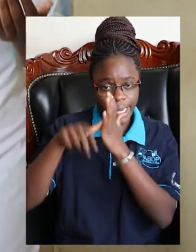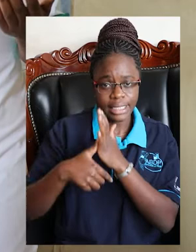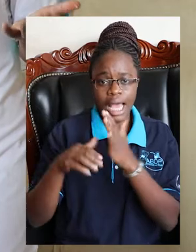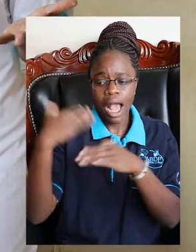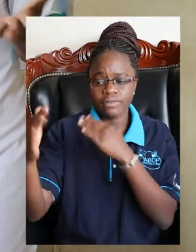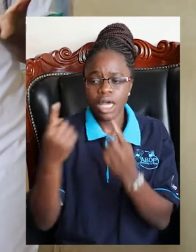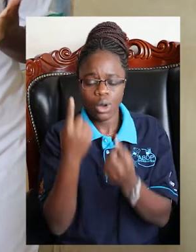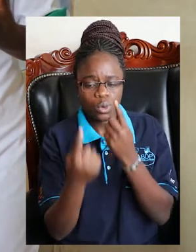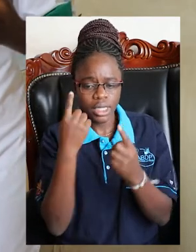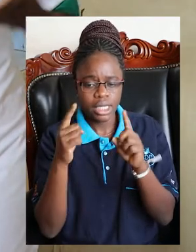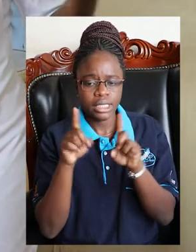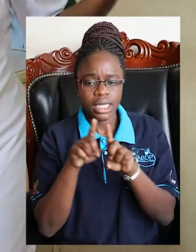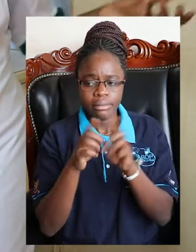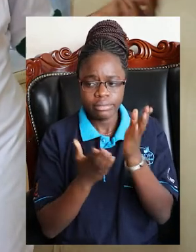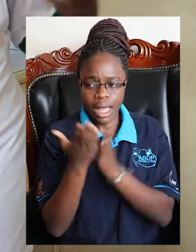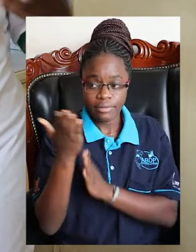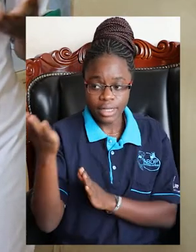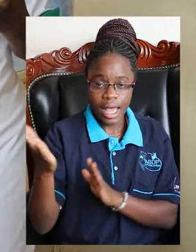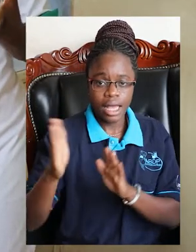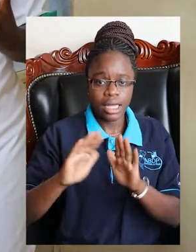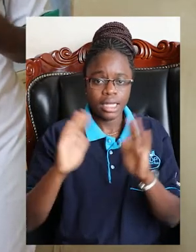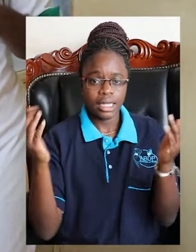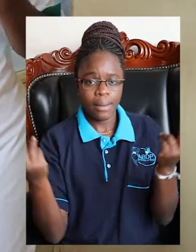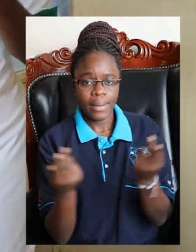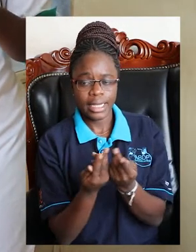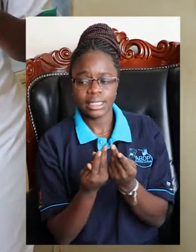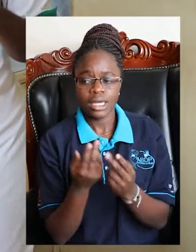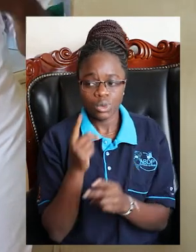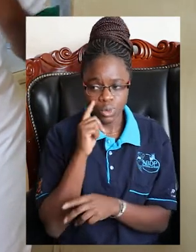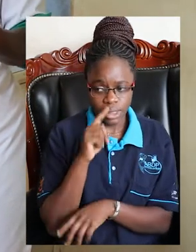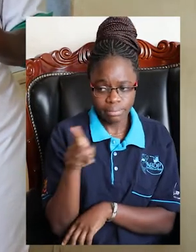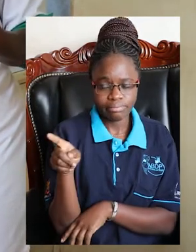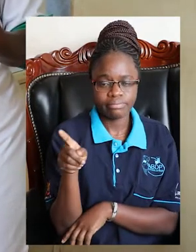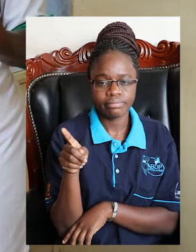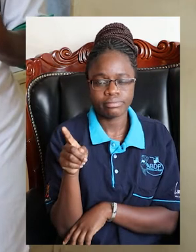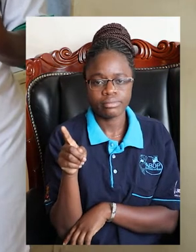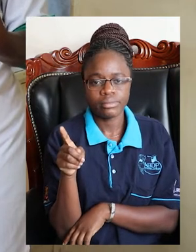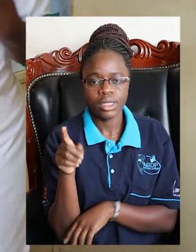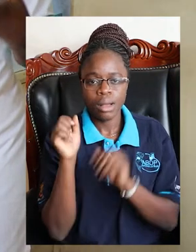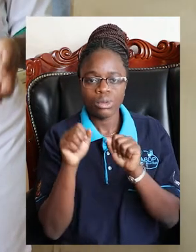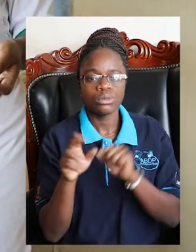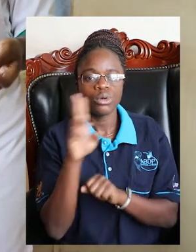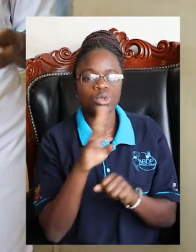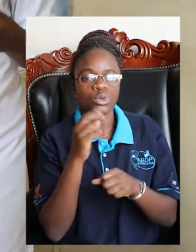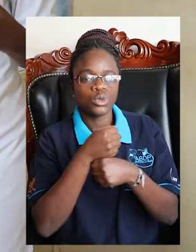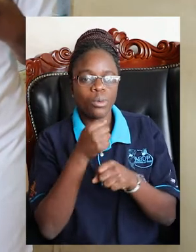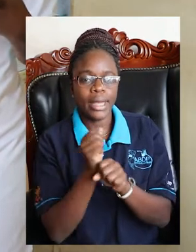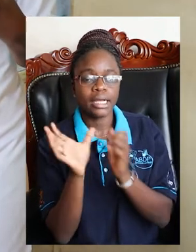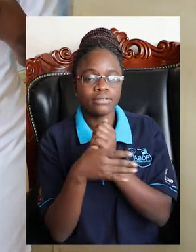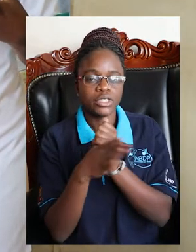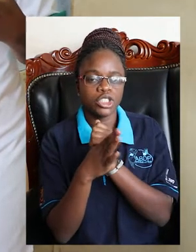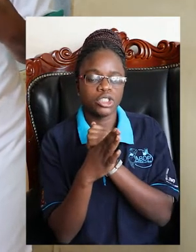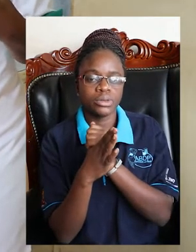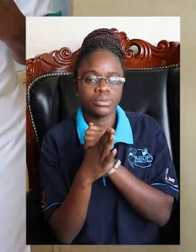pilau that we've cooked and we've served, and we'll see how it looks like. It's very tasty. The ingredients are just at home. You can use them to bake